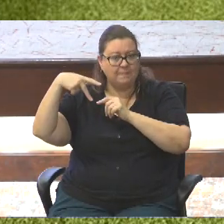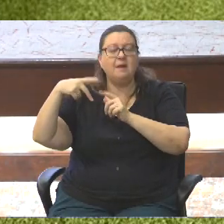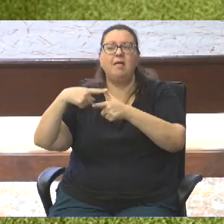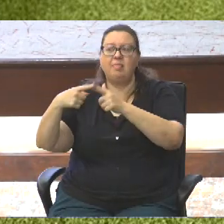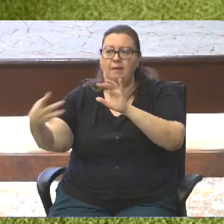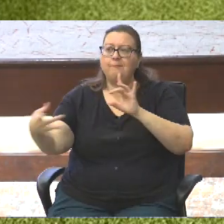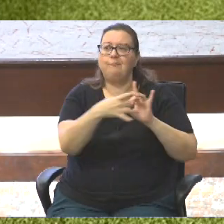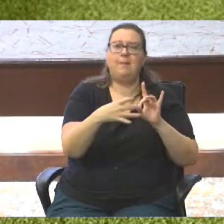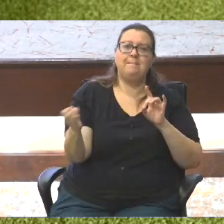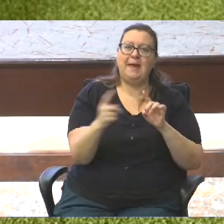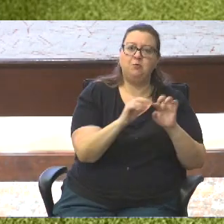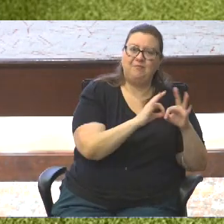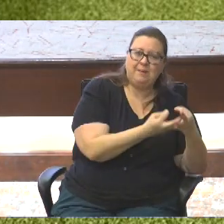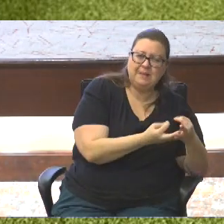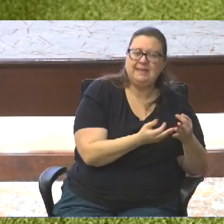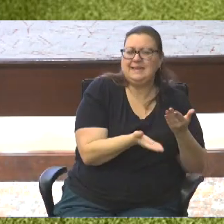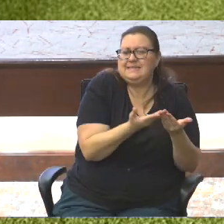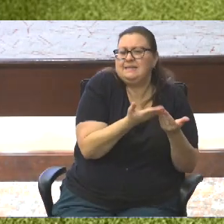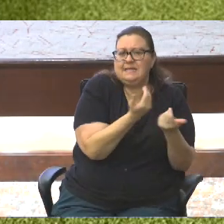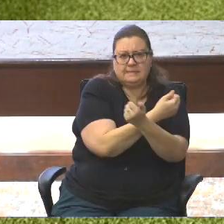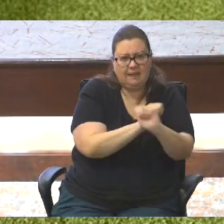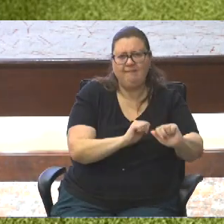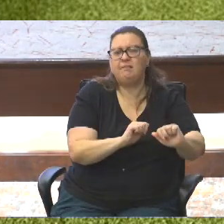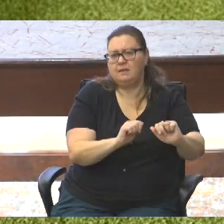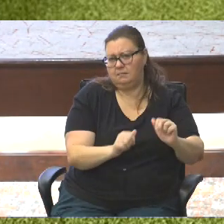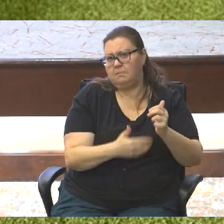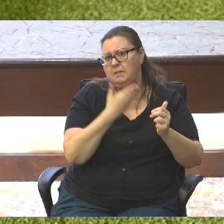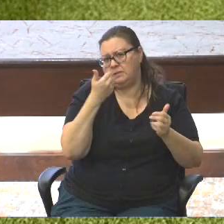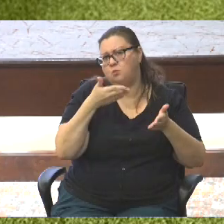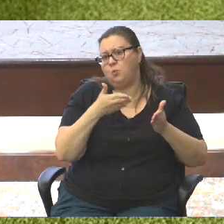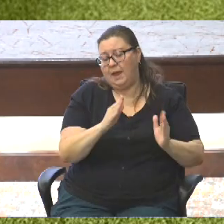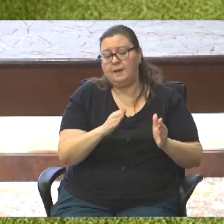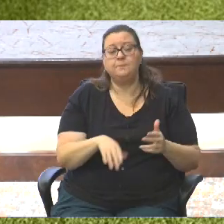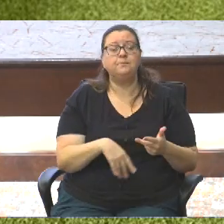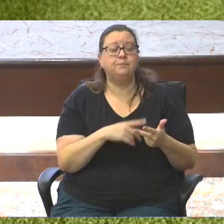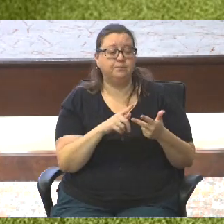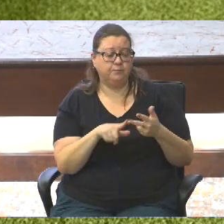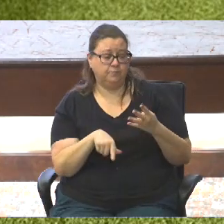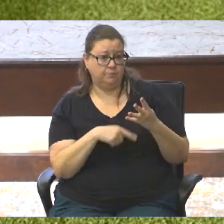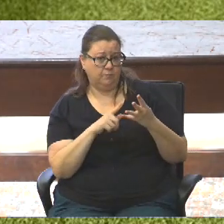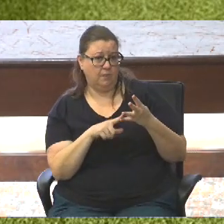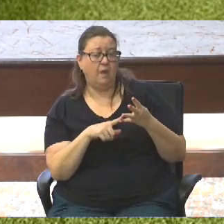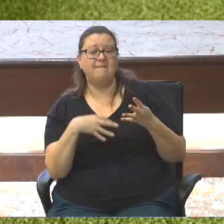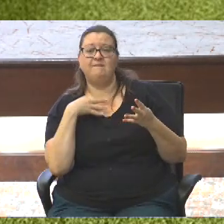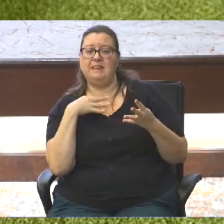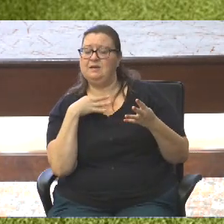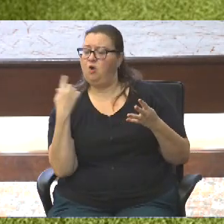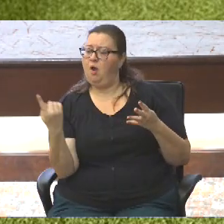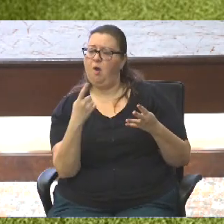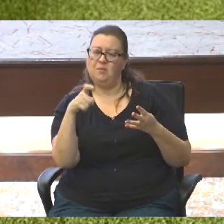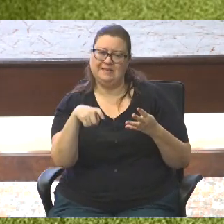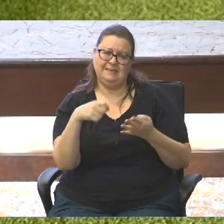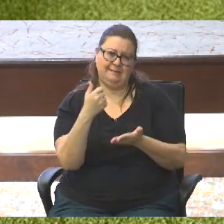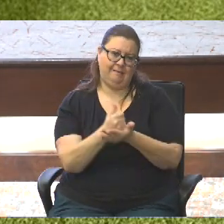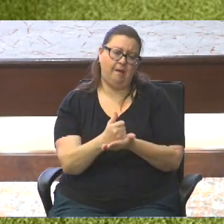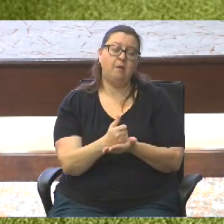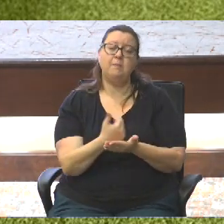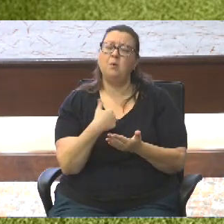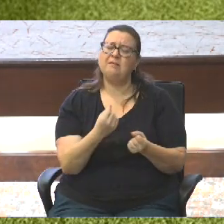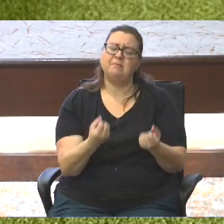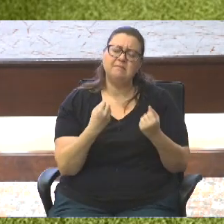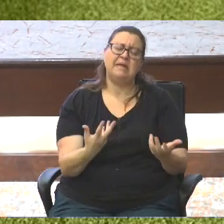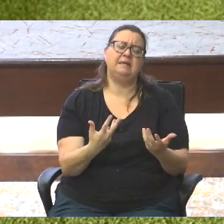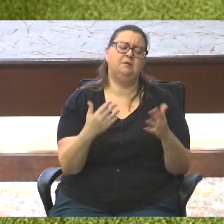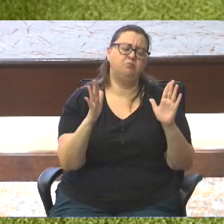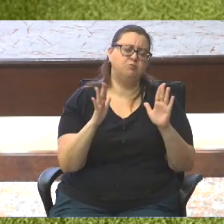sure that they can be reunited quickly and safely. Volunteering, we're always in need of help. We have a ton of great animals, and they